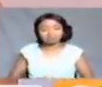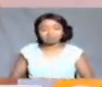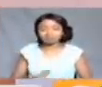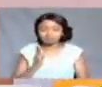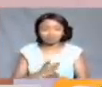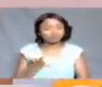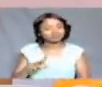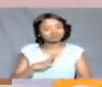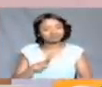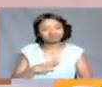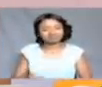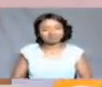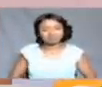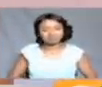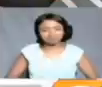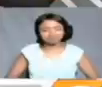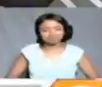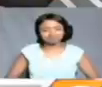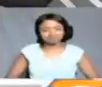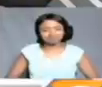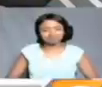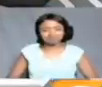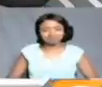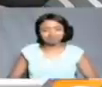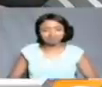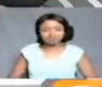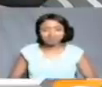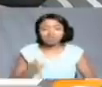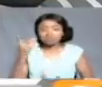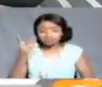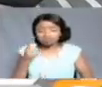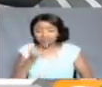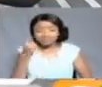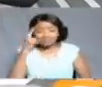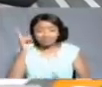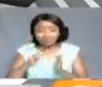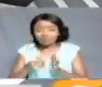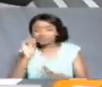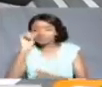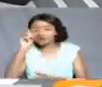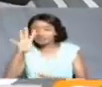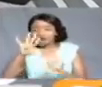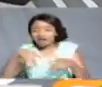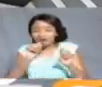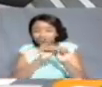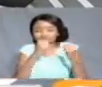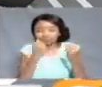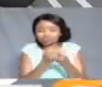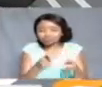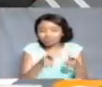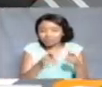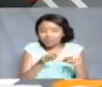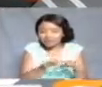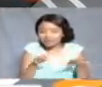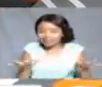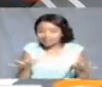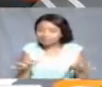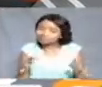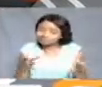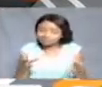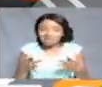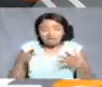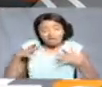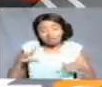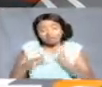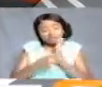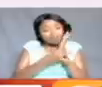fine. Kamaruchi, your thoughts, and even in terms of the future of social media marketing? Yeah. I mean, yeah, like celebrities play a big